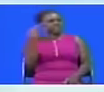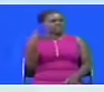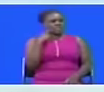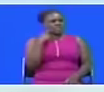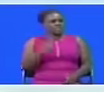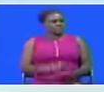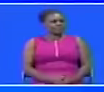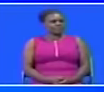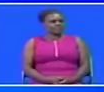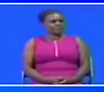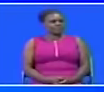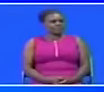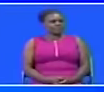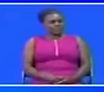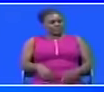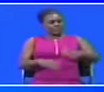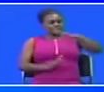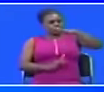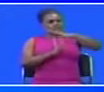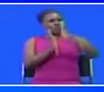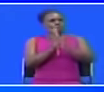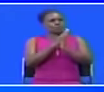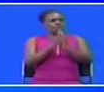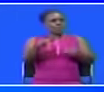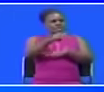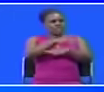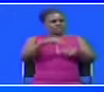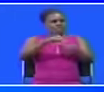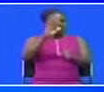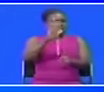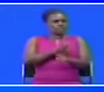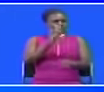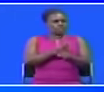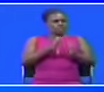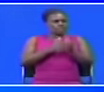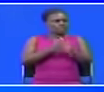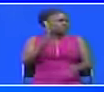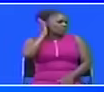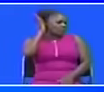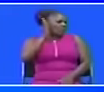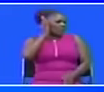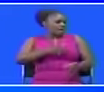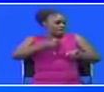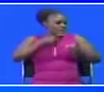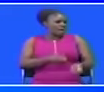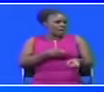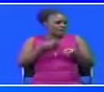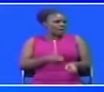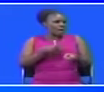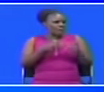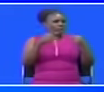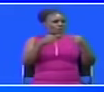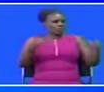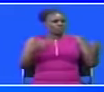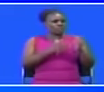Meresha Owiti. Our top story. Now, as the National Assembly's Majority Leader Aden Duale unleashed a scathing attack on the